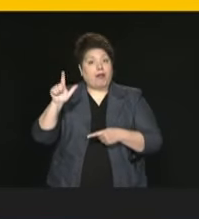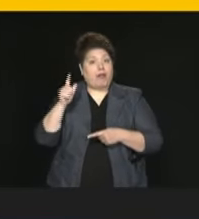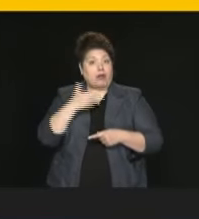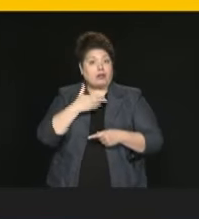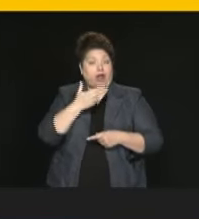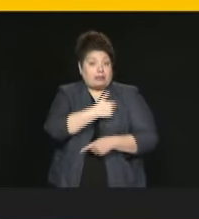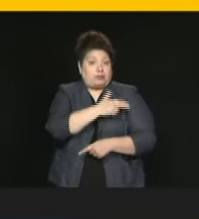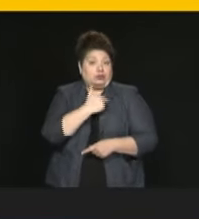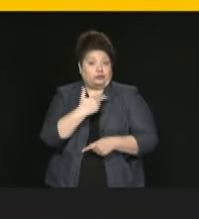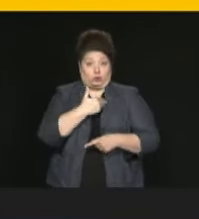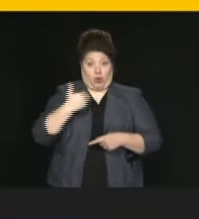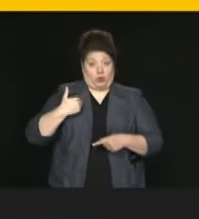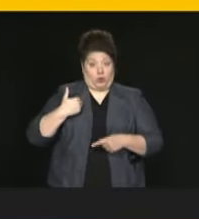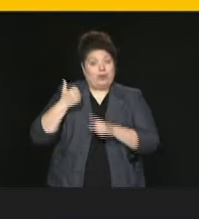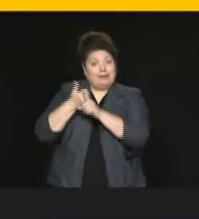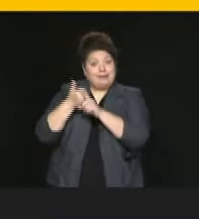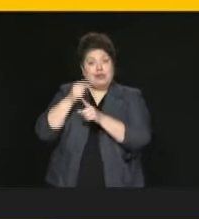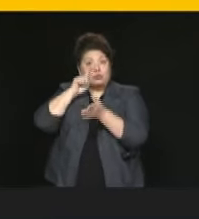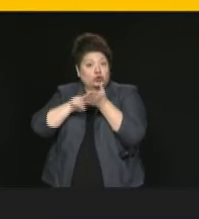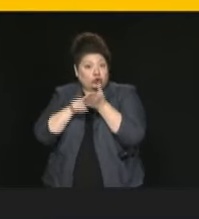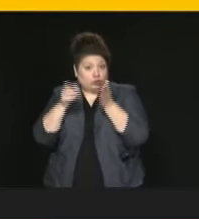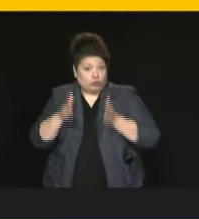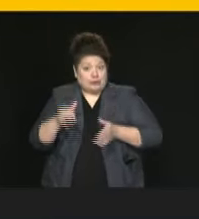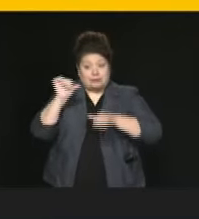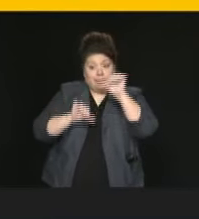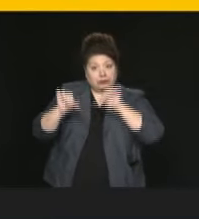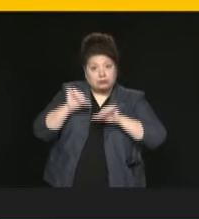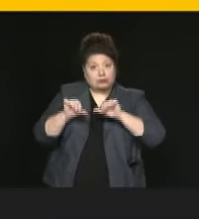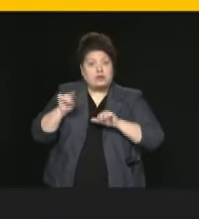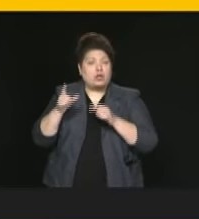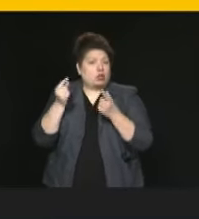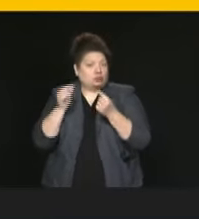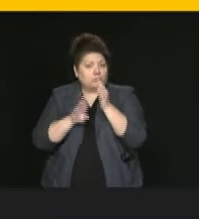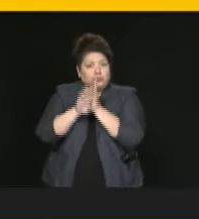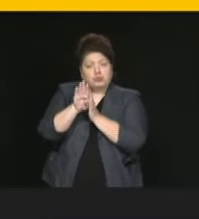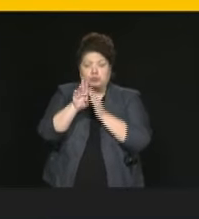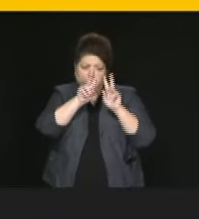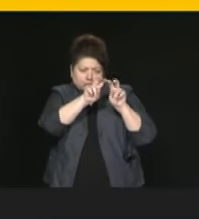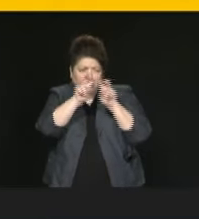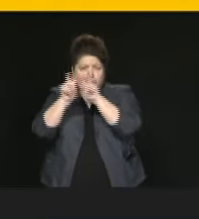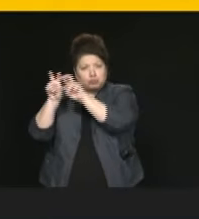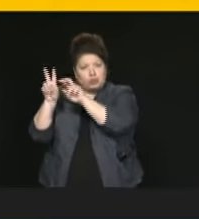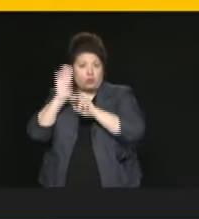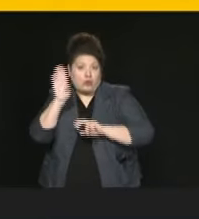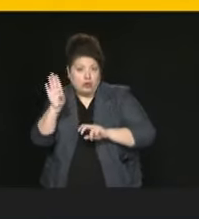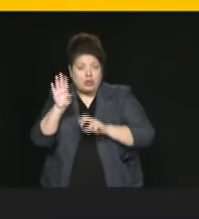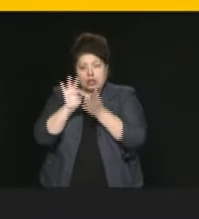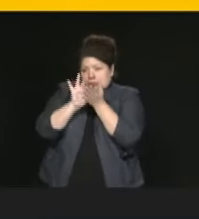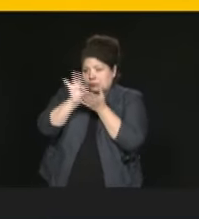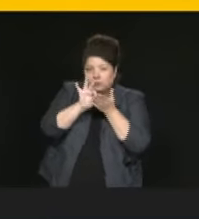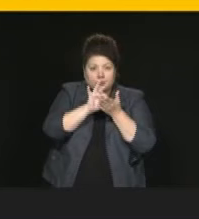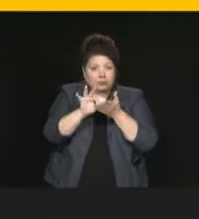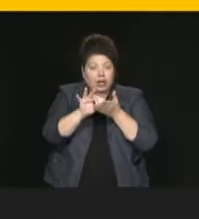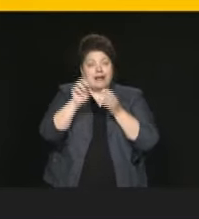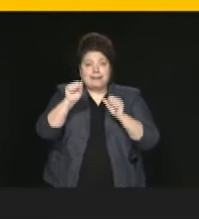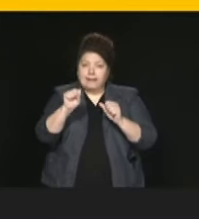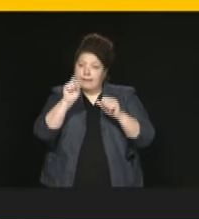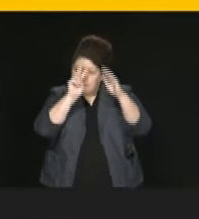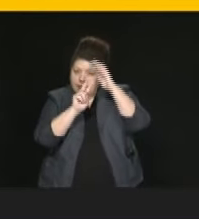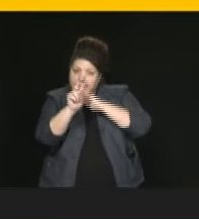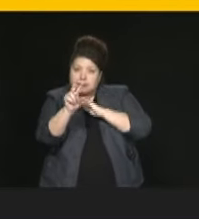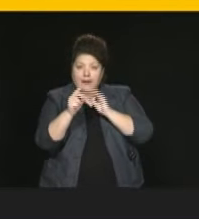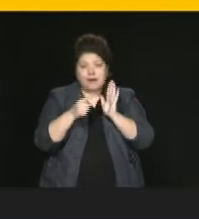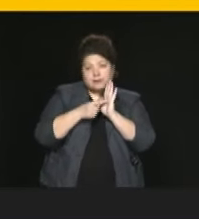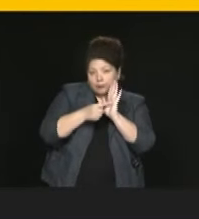many other partners to collect the necessary data that will allow for better understanding and modelling of COVID-19 cases in Indigenous populations in